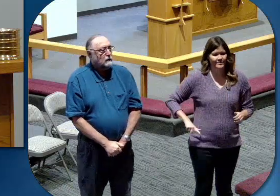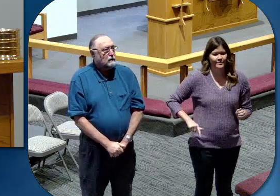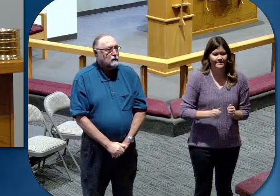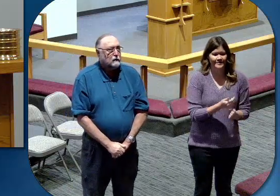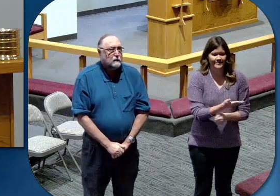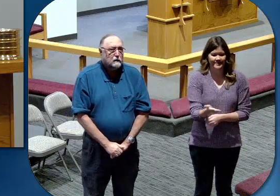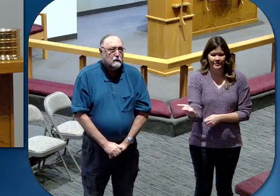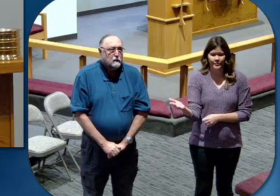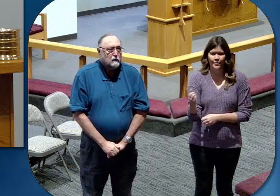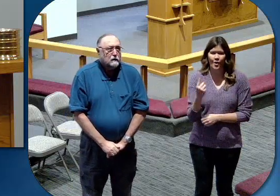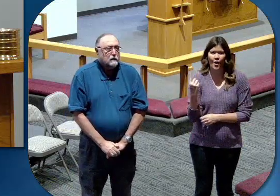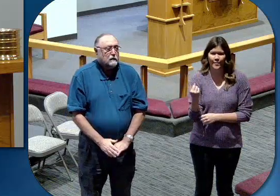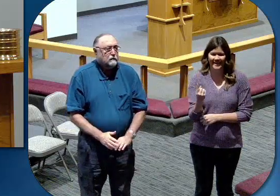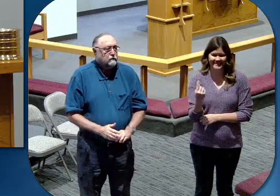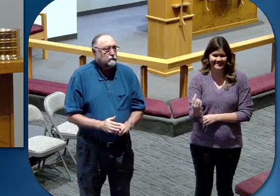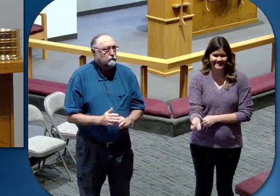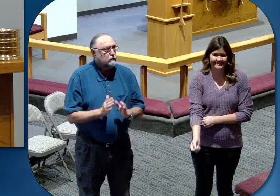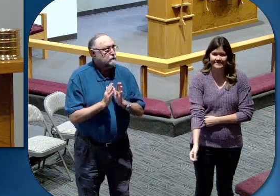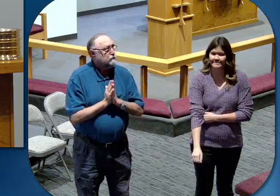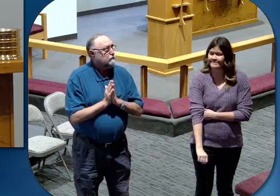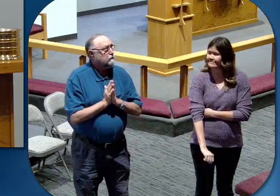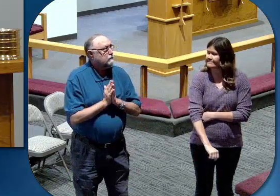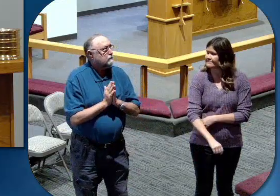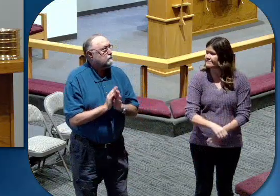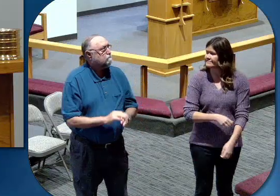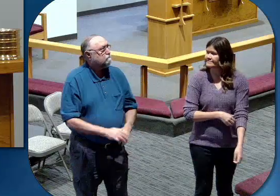be with you always. Amen.